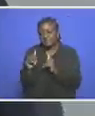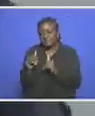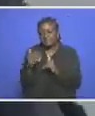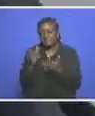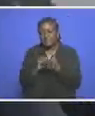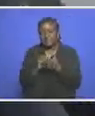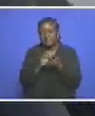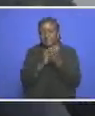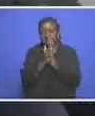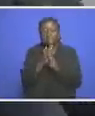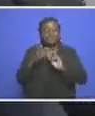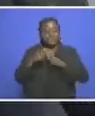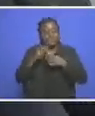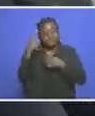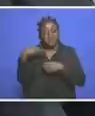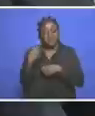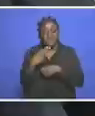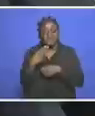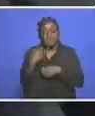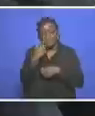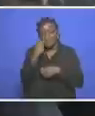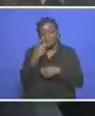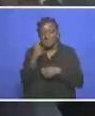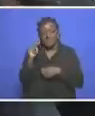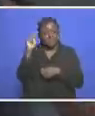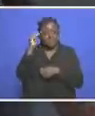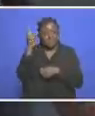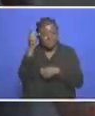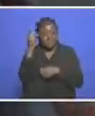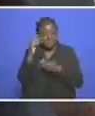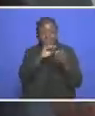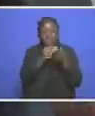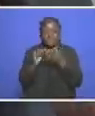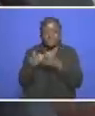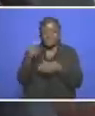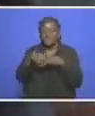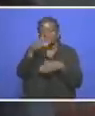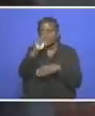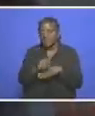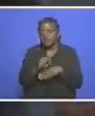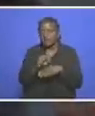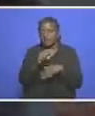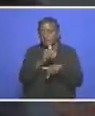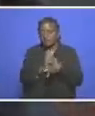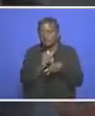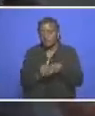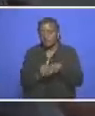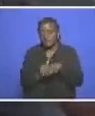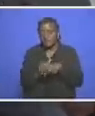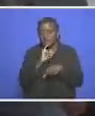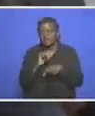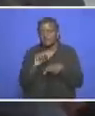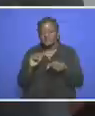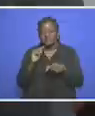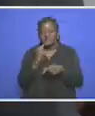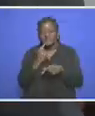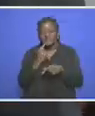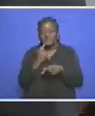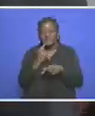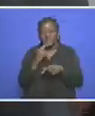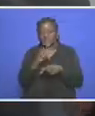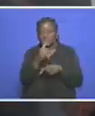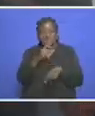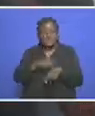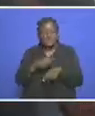in South Florida is so potent. And anytime there's some issue with migrants from Cuba in this country, it becomes an issue. They've actually